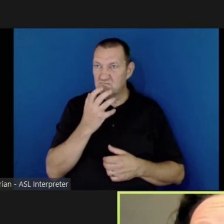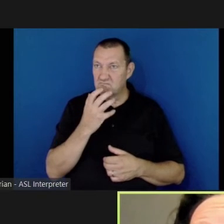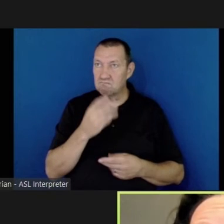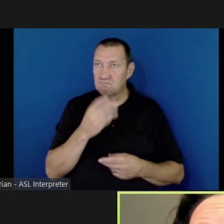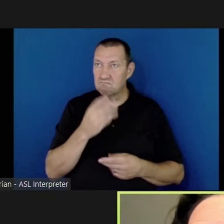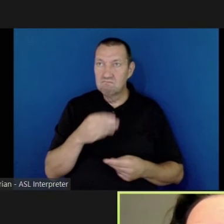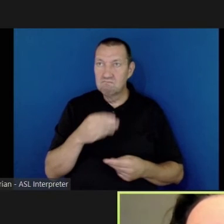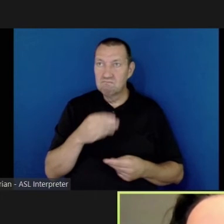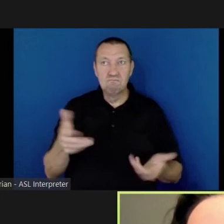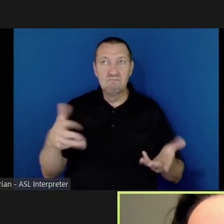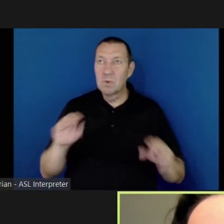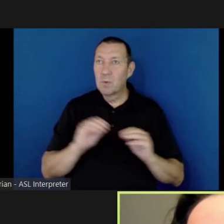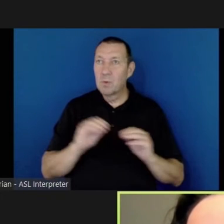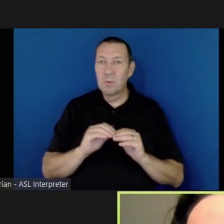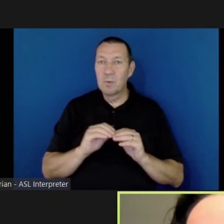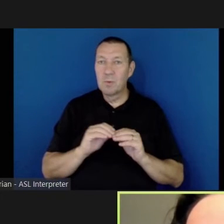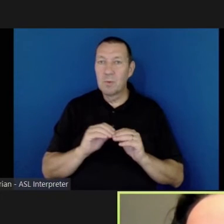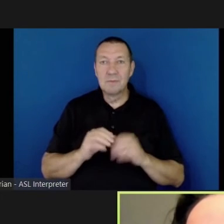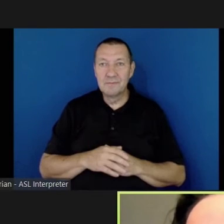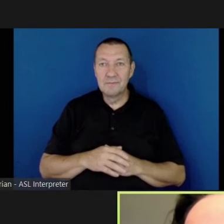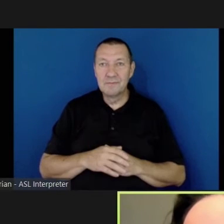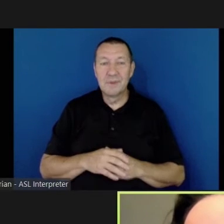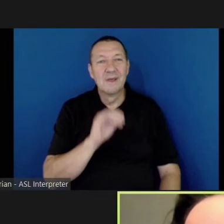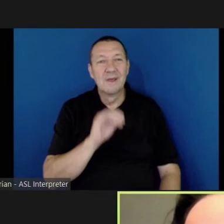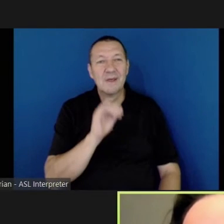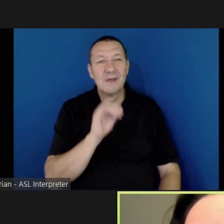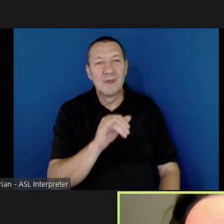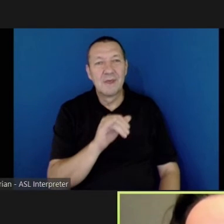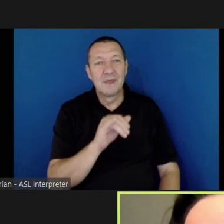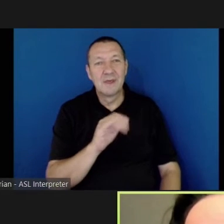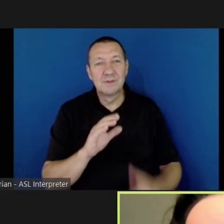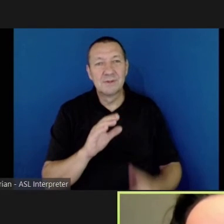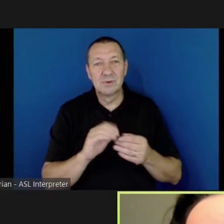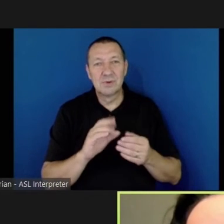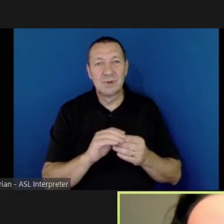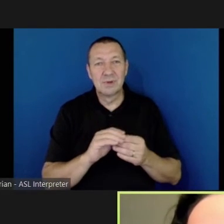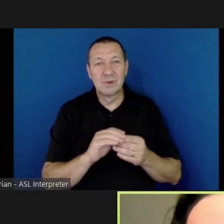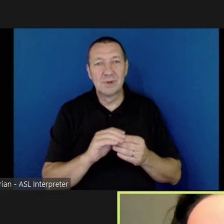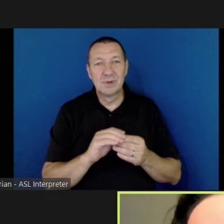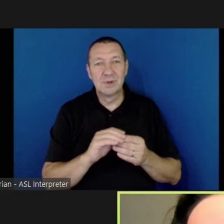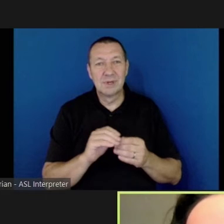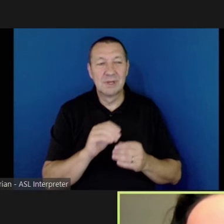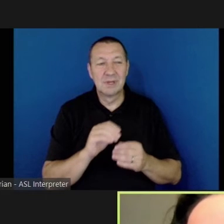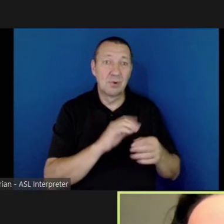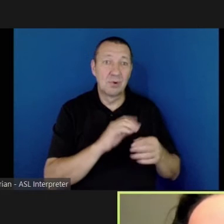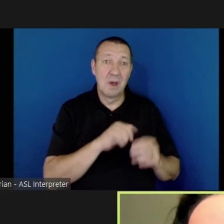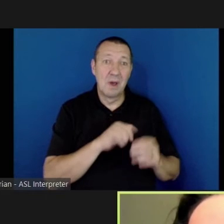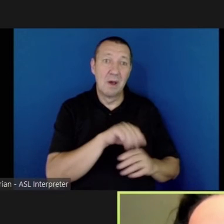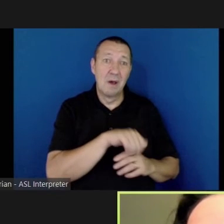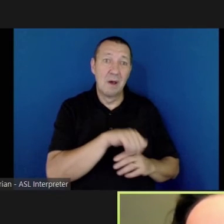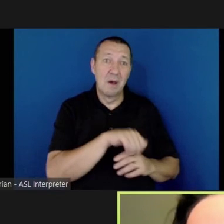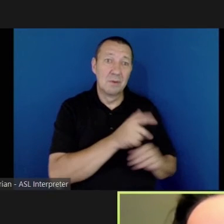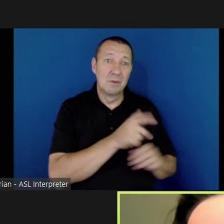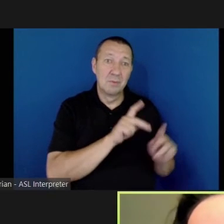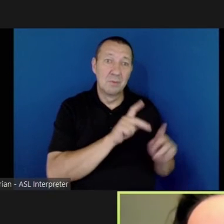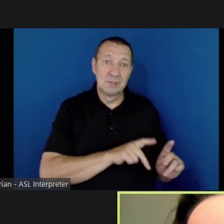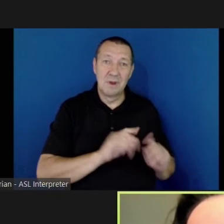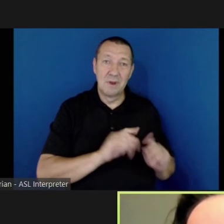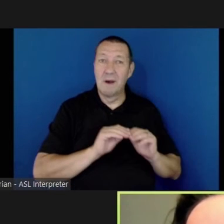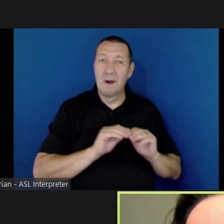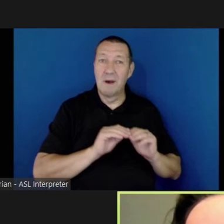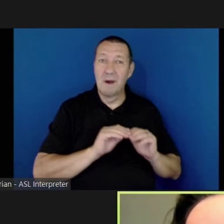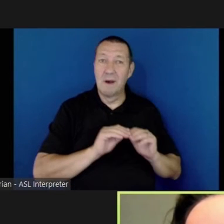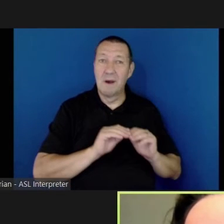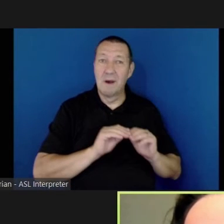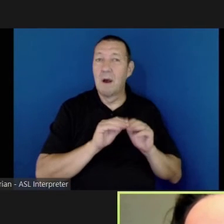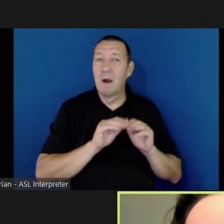So this was a story that Luana wrote about somebody else, but it's clear to see that this story is actually about